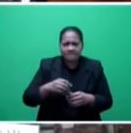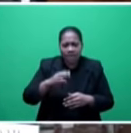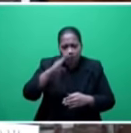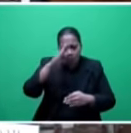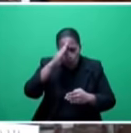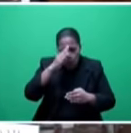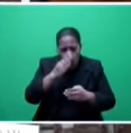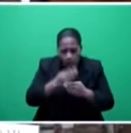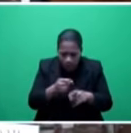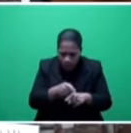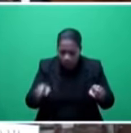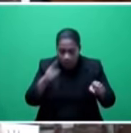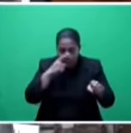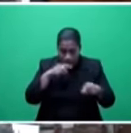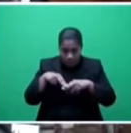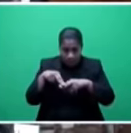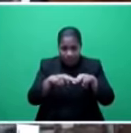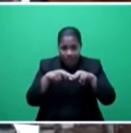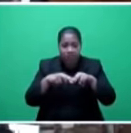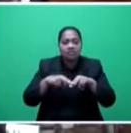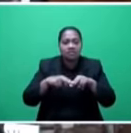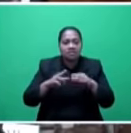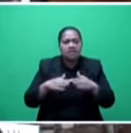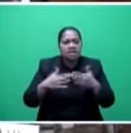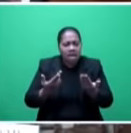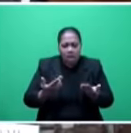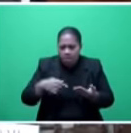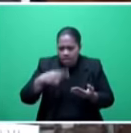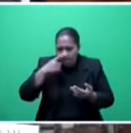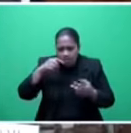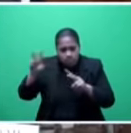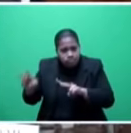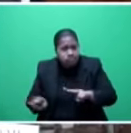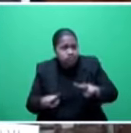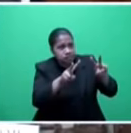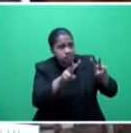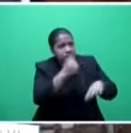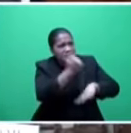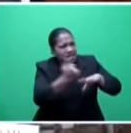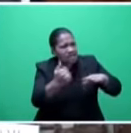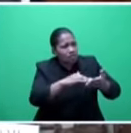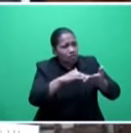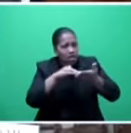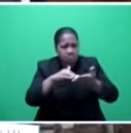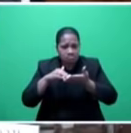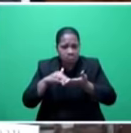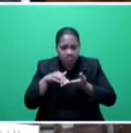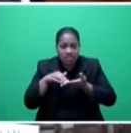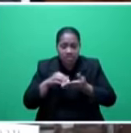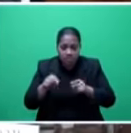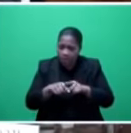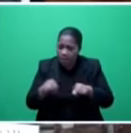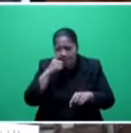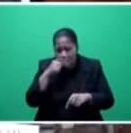by the people of Fiji as thousands now look to government for help. These people and all of